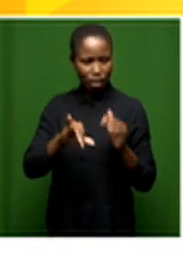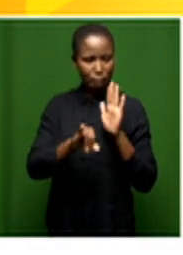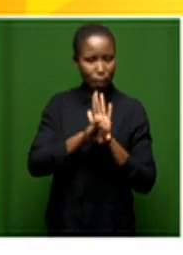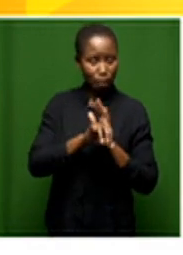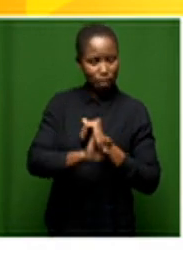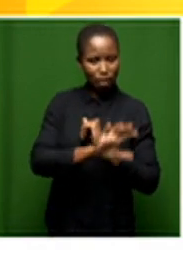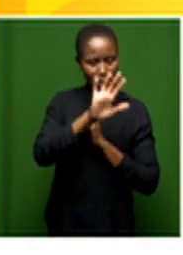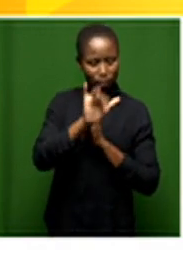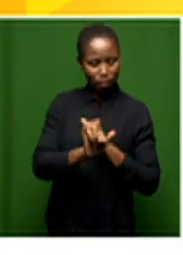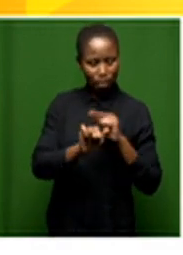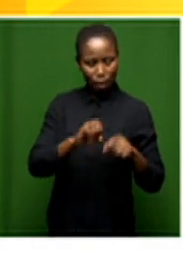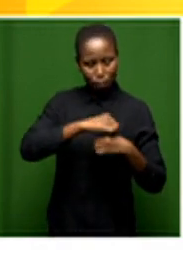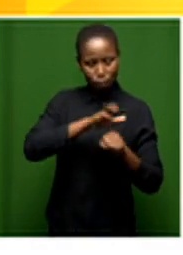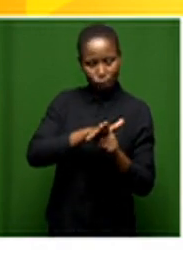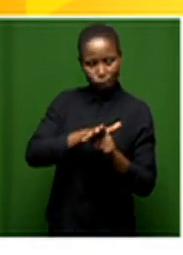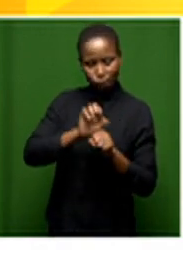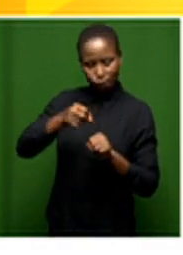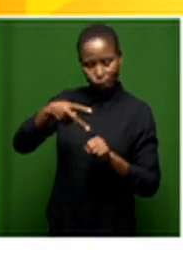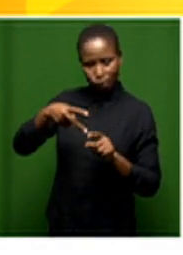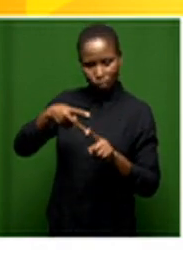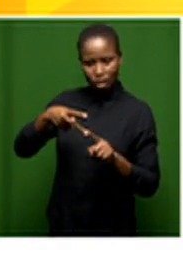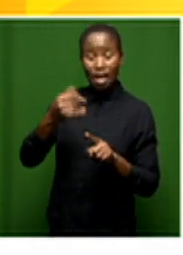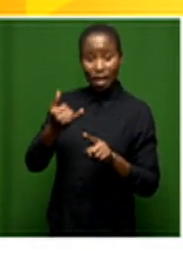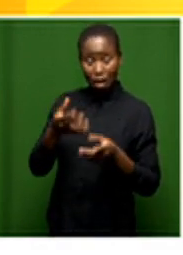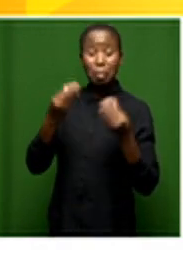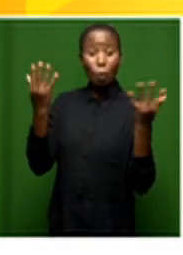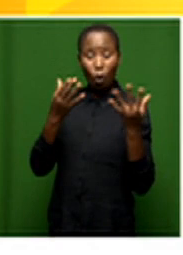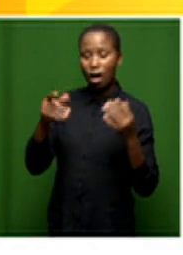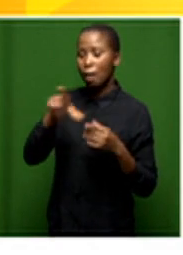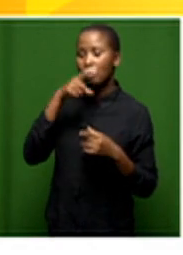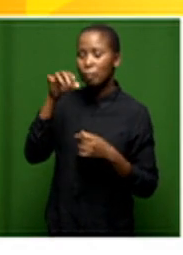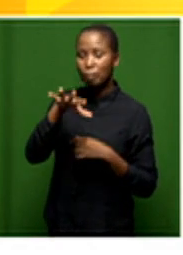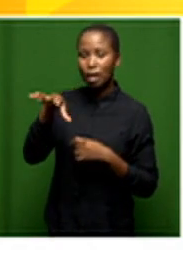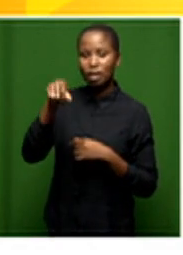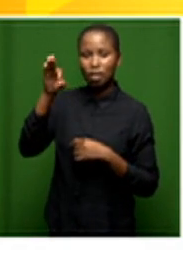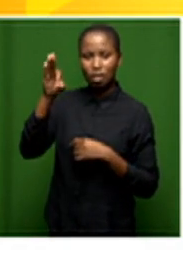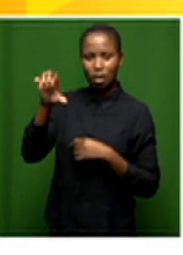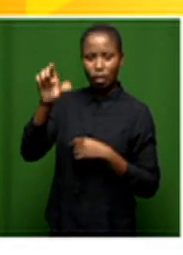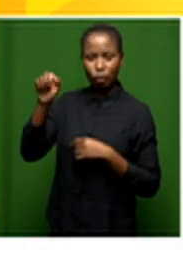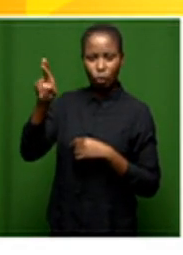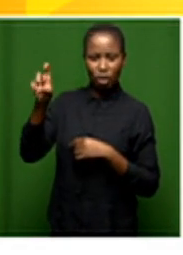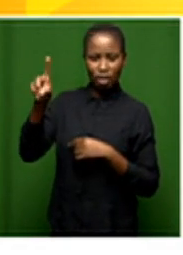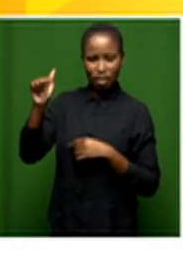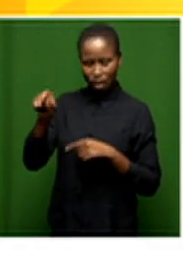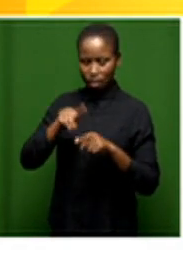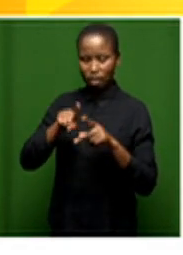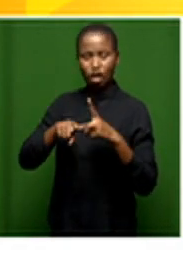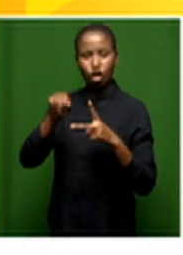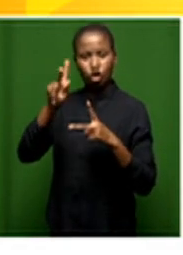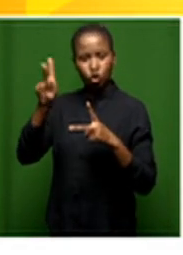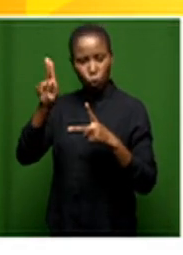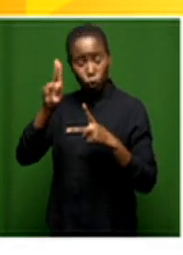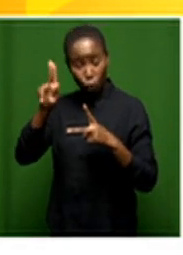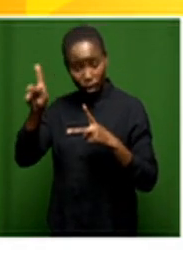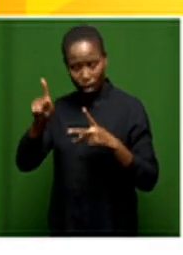in South Africa, that variant has been now found in Florida, as well as the UK variant also, and the Brazil